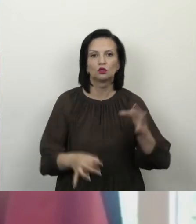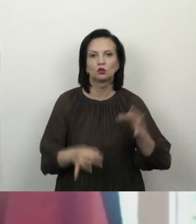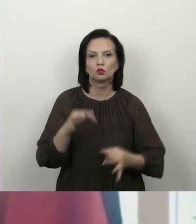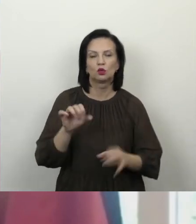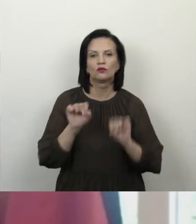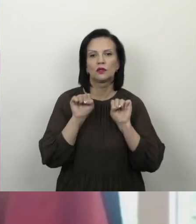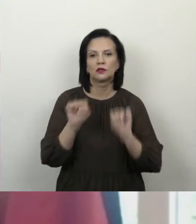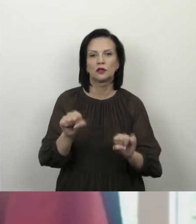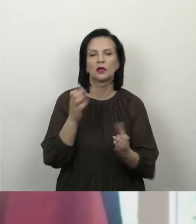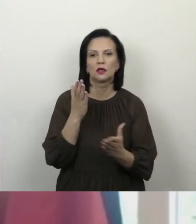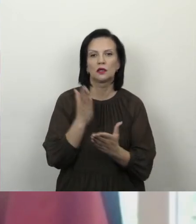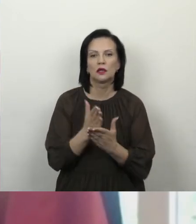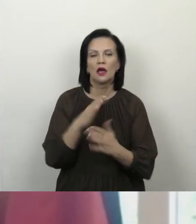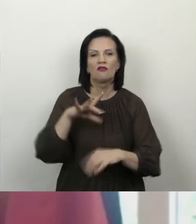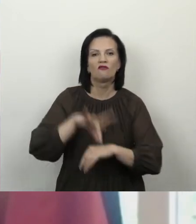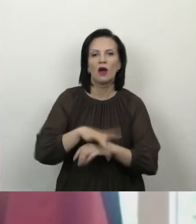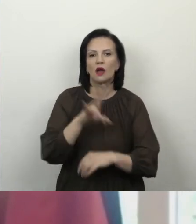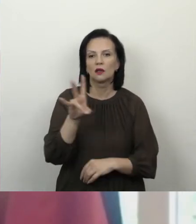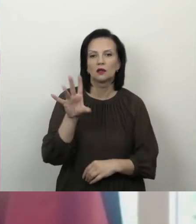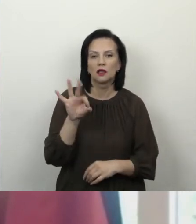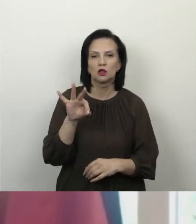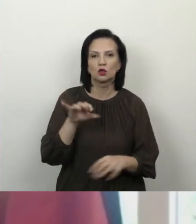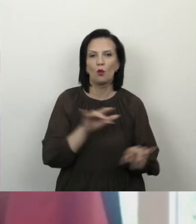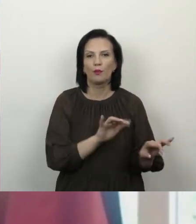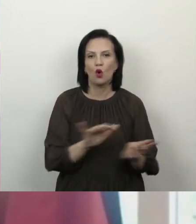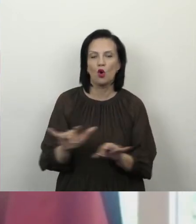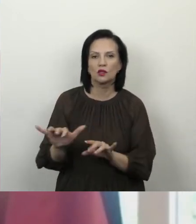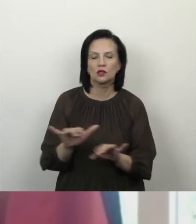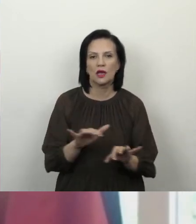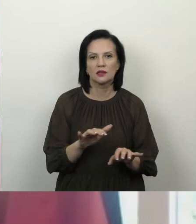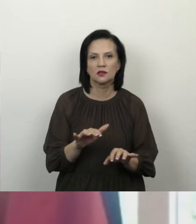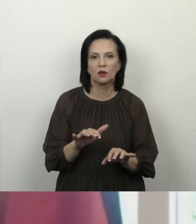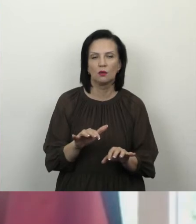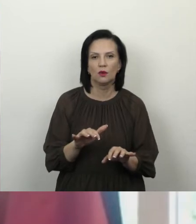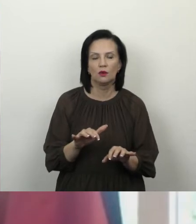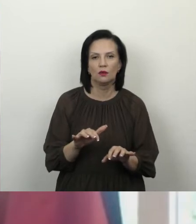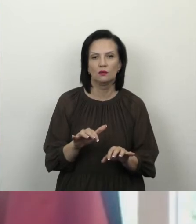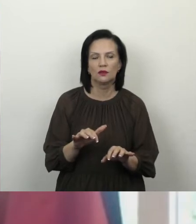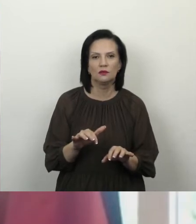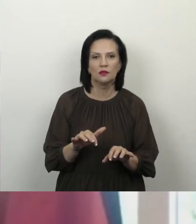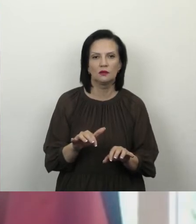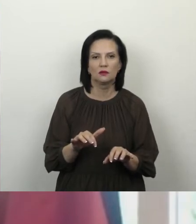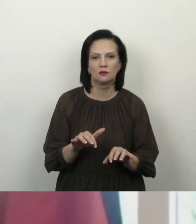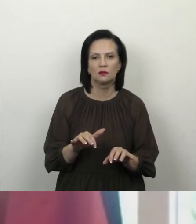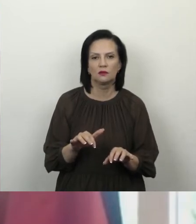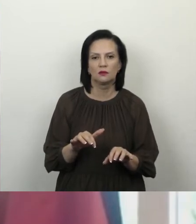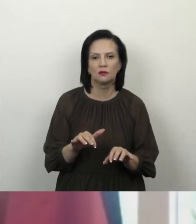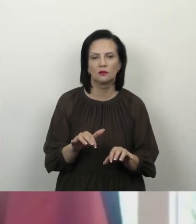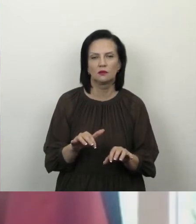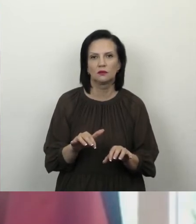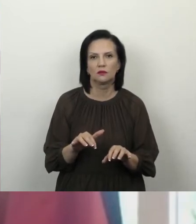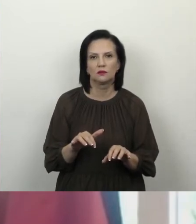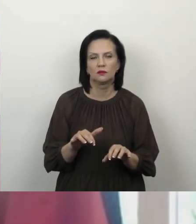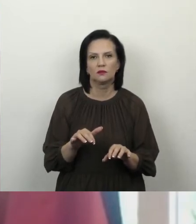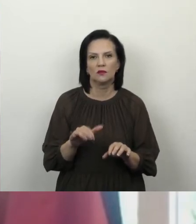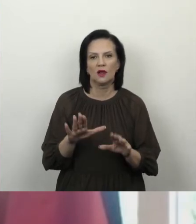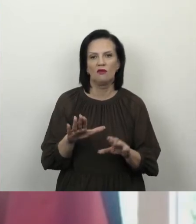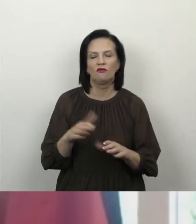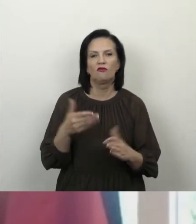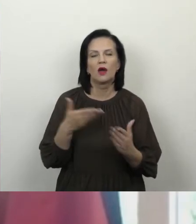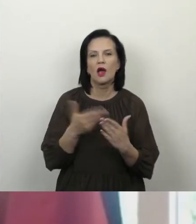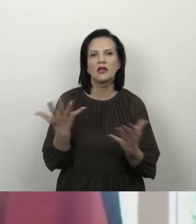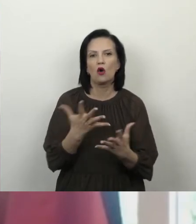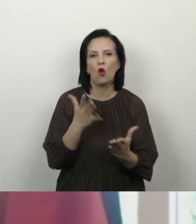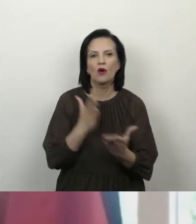a downstream process, which means that a special complaints procedure known as an election